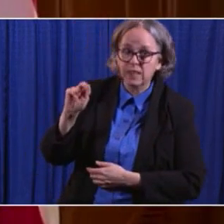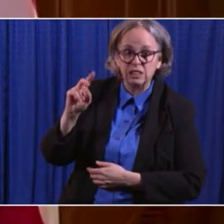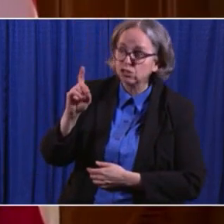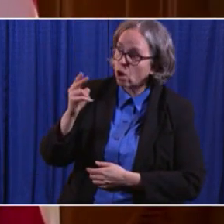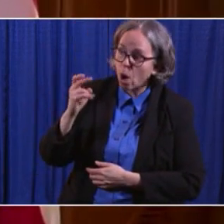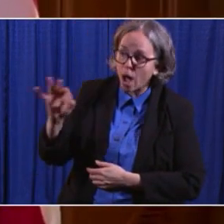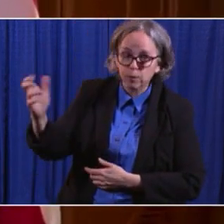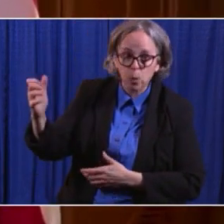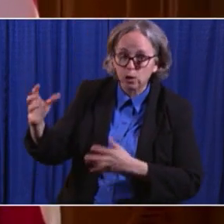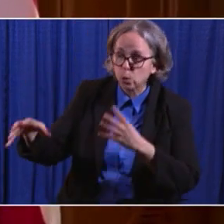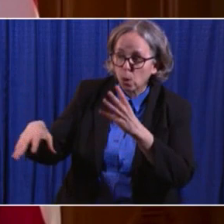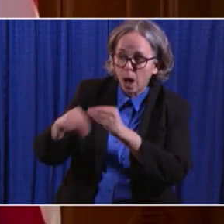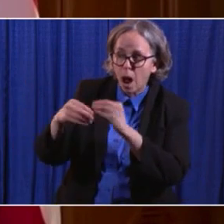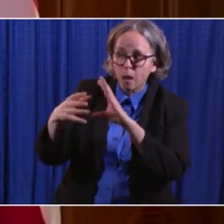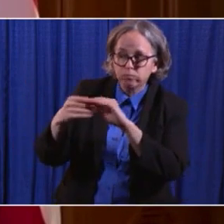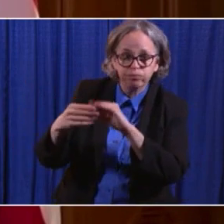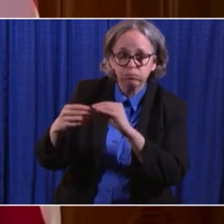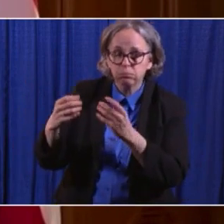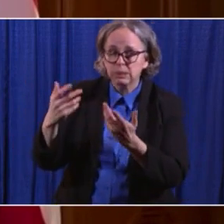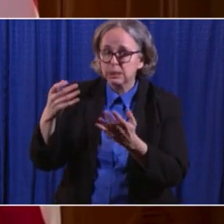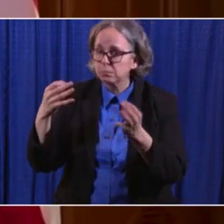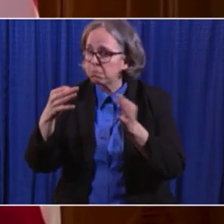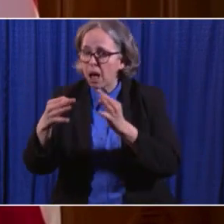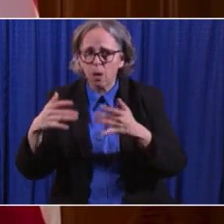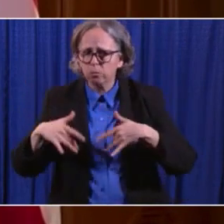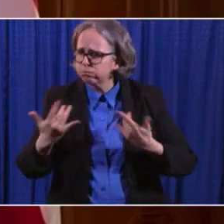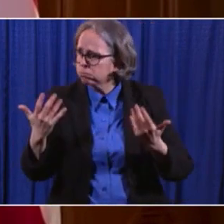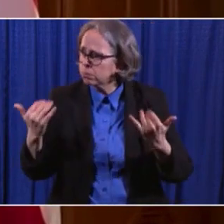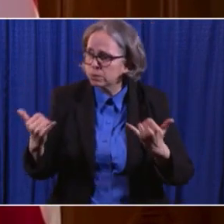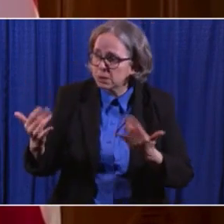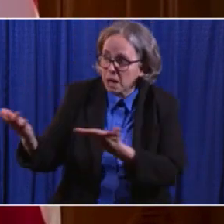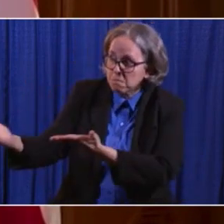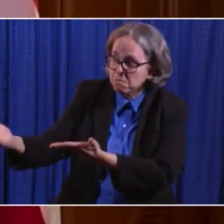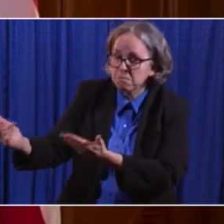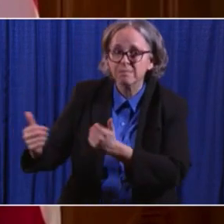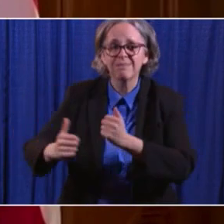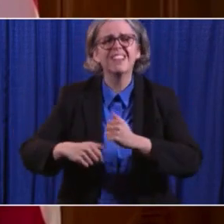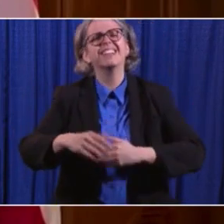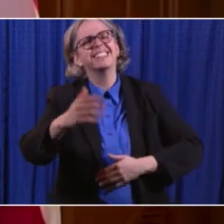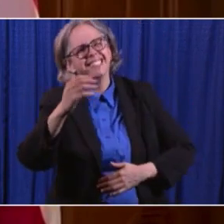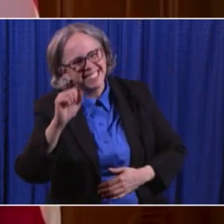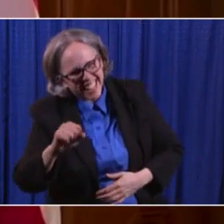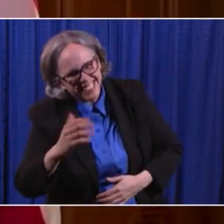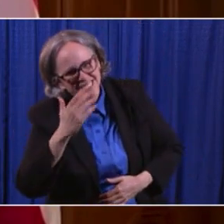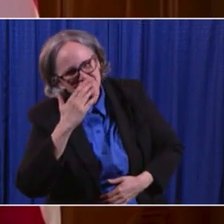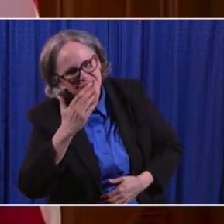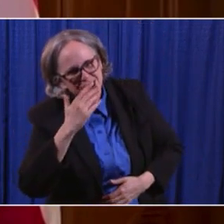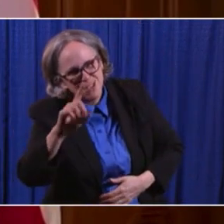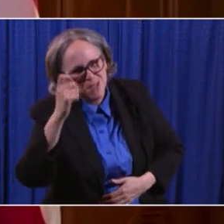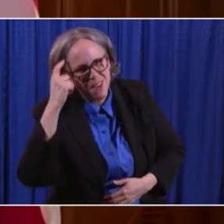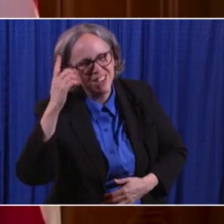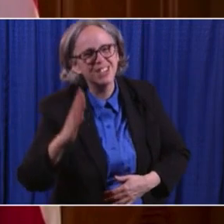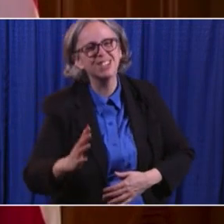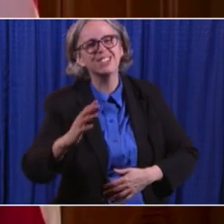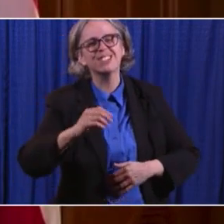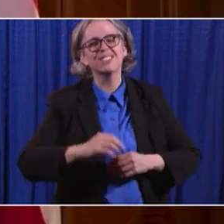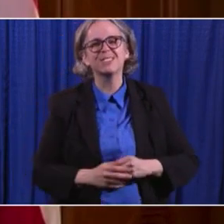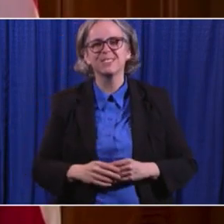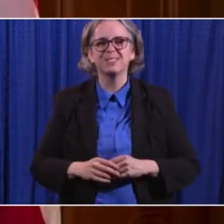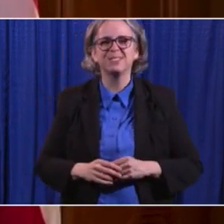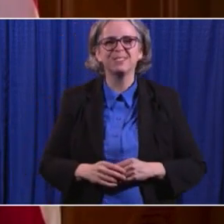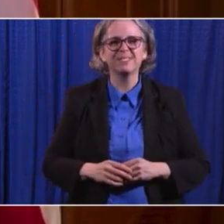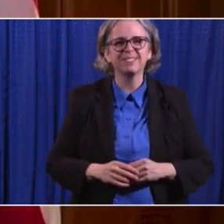and a little bit of the background in regard to these orders? Yes, thank you very much, Governor. Well, we understand very well that